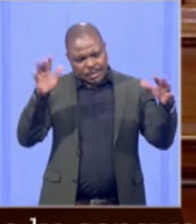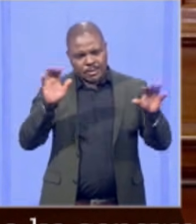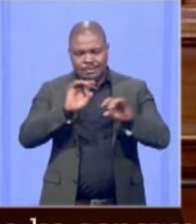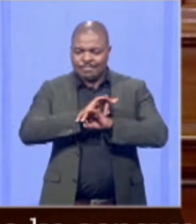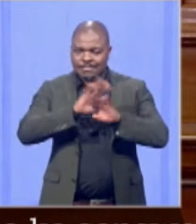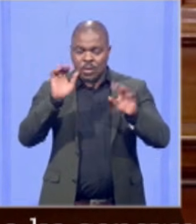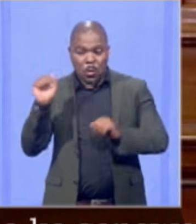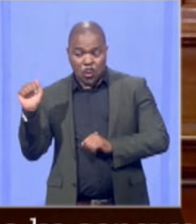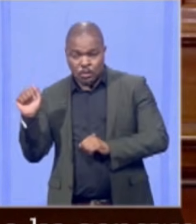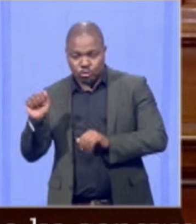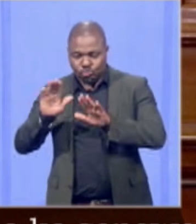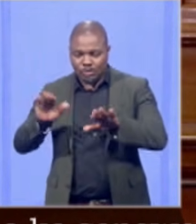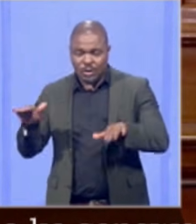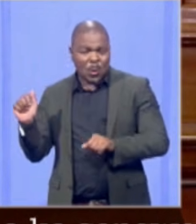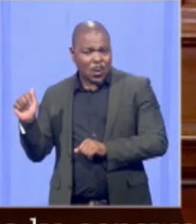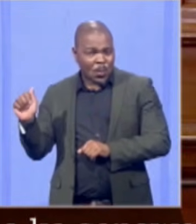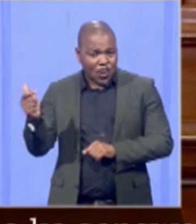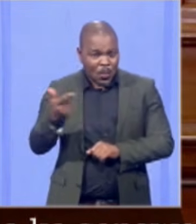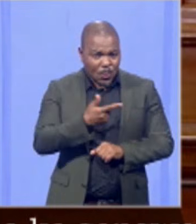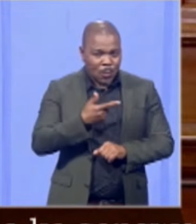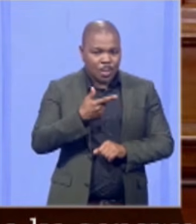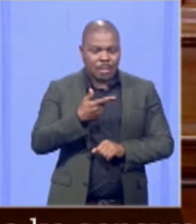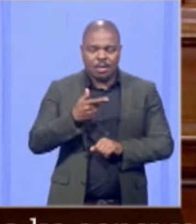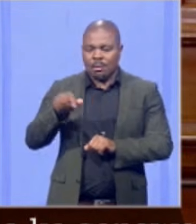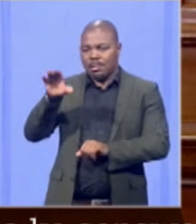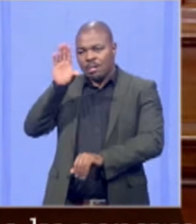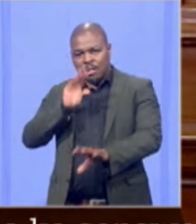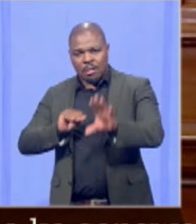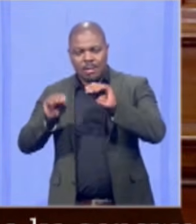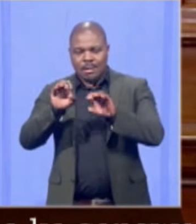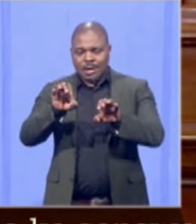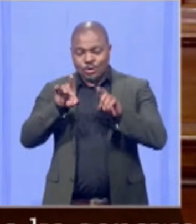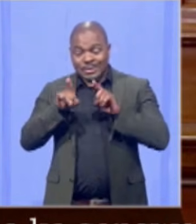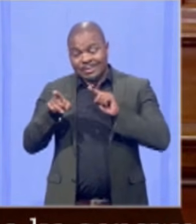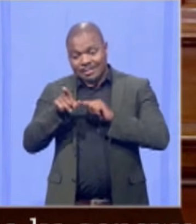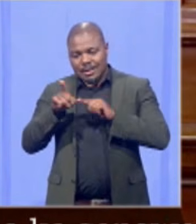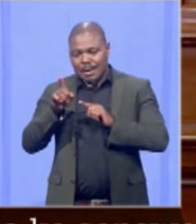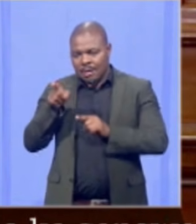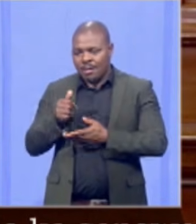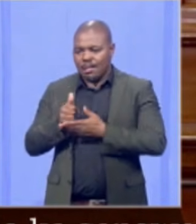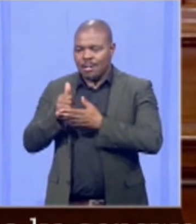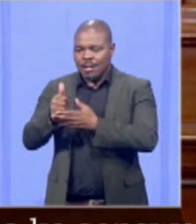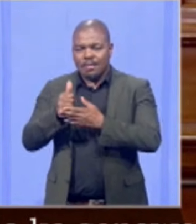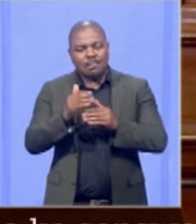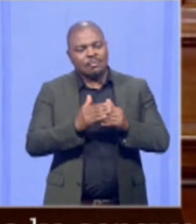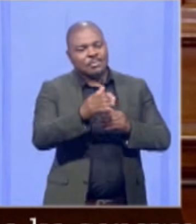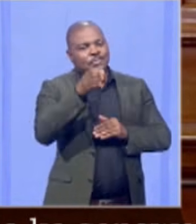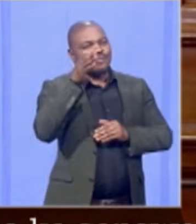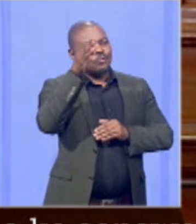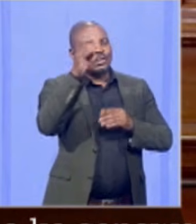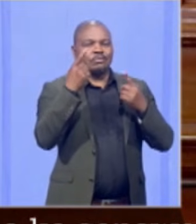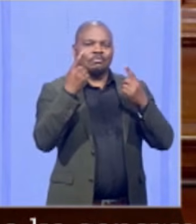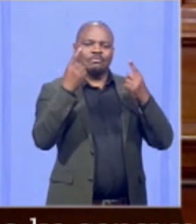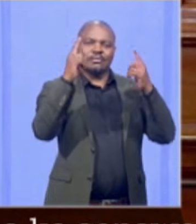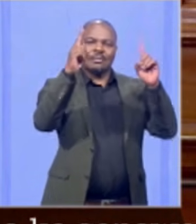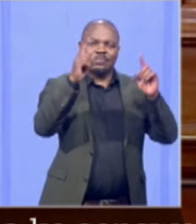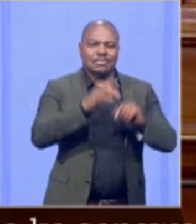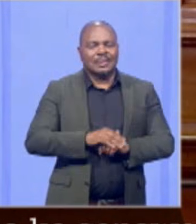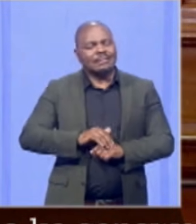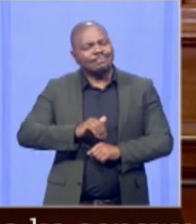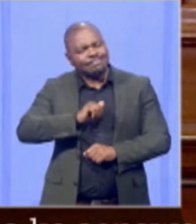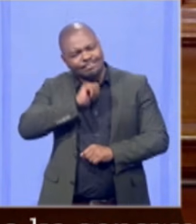all children must get an education that prepares them to succeed in life, no matter